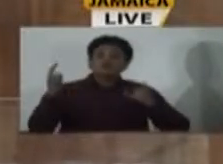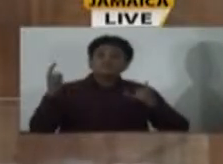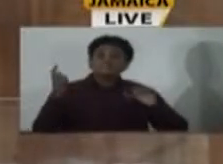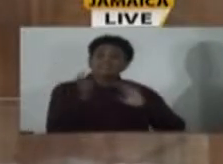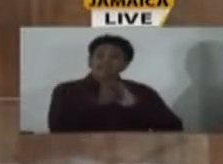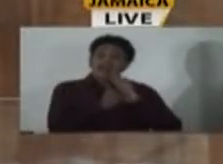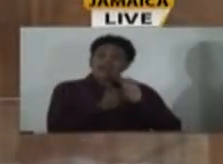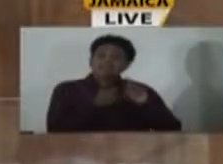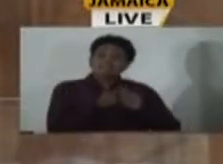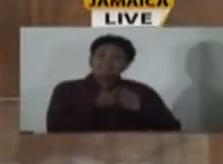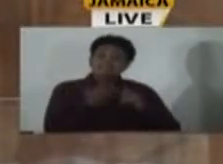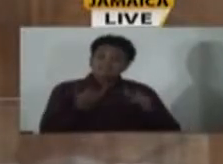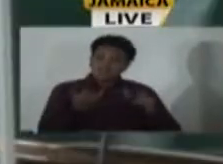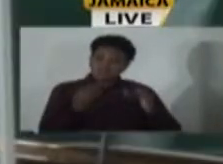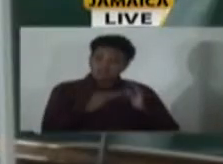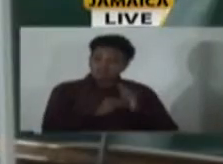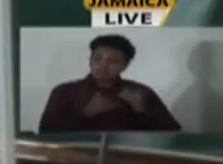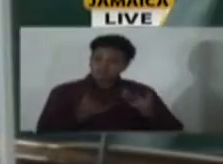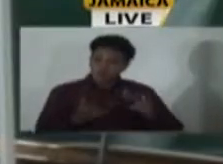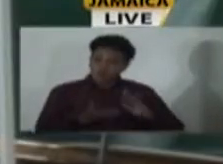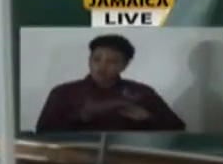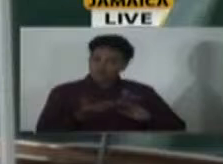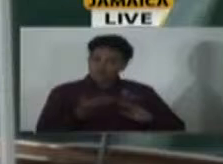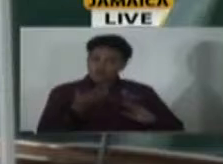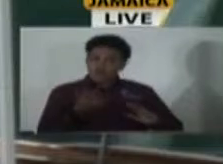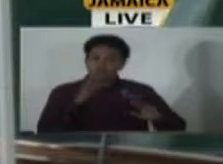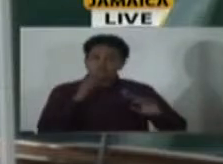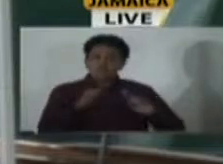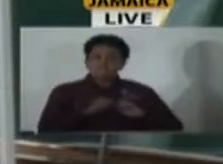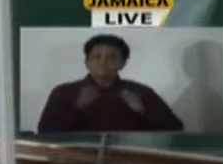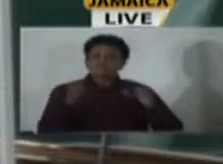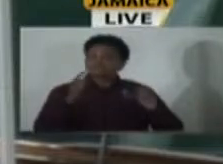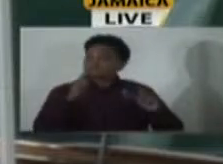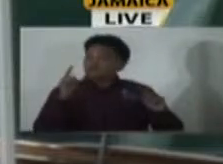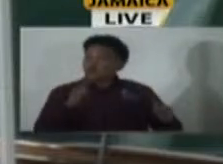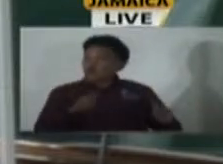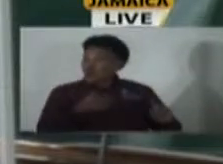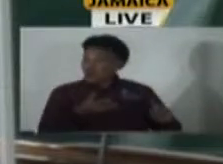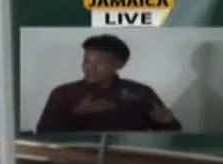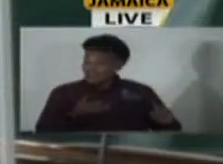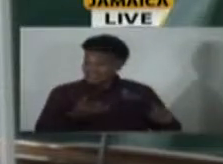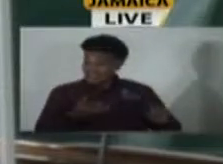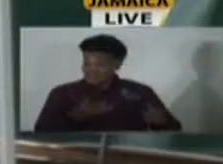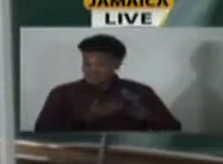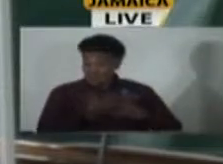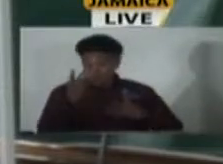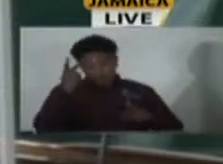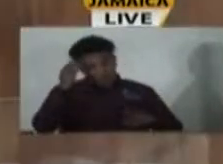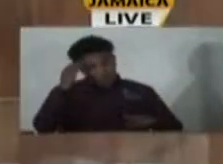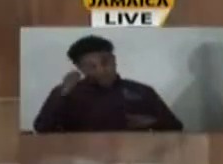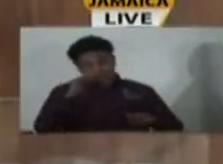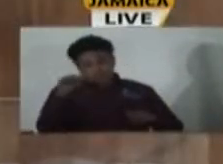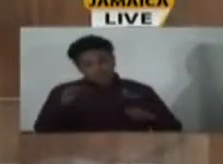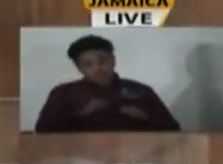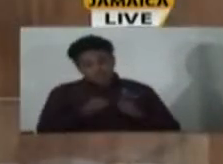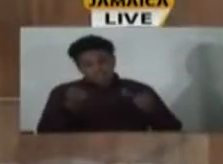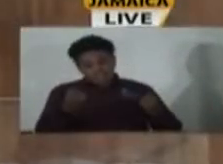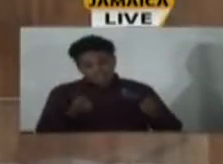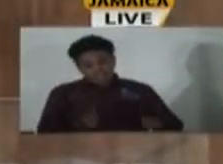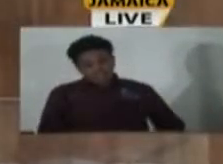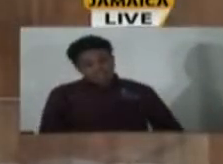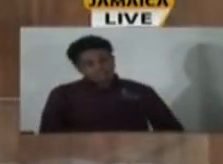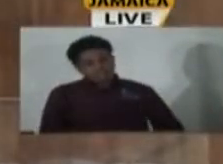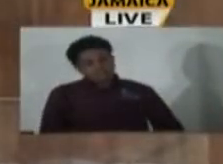it stands today, now, a breach of the order made by the Prime Minister is not an offense.